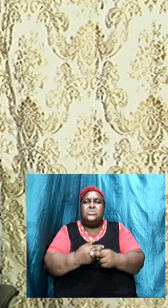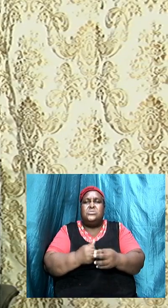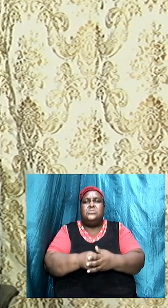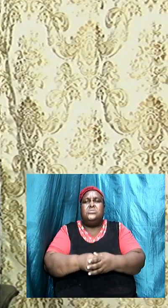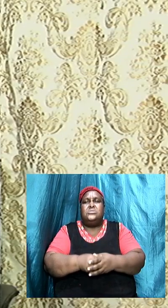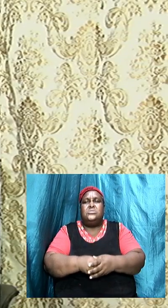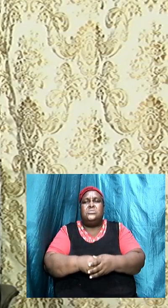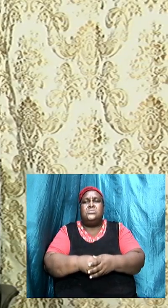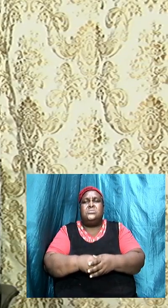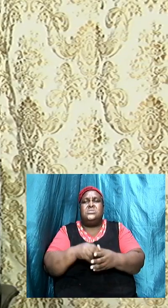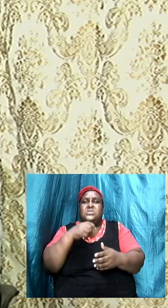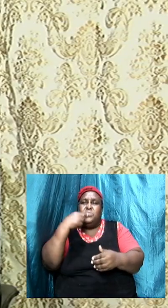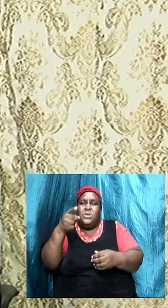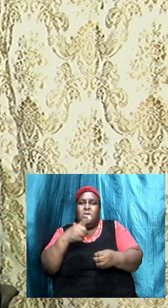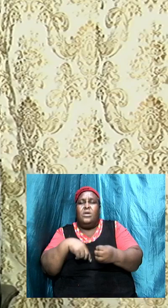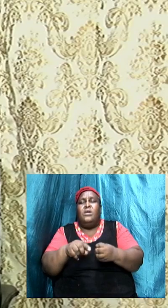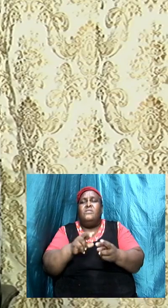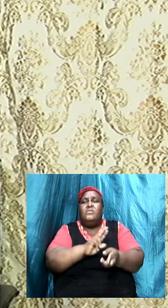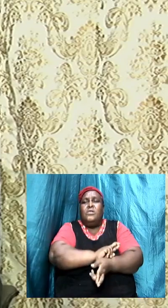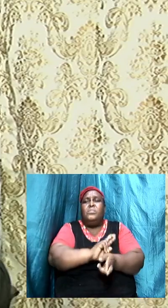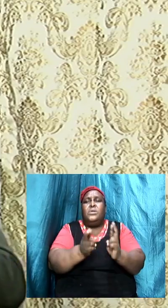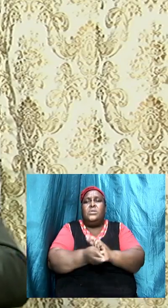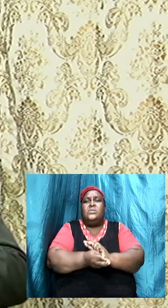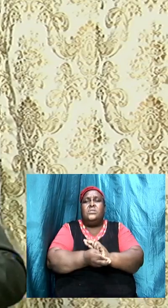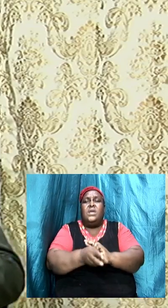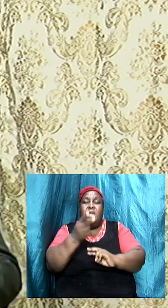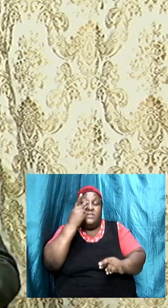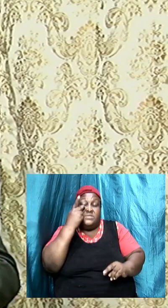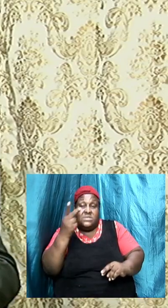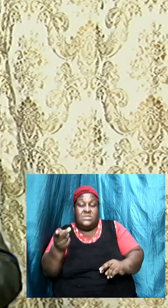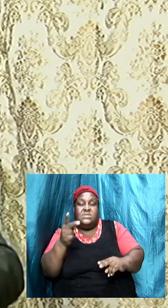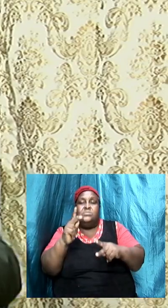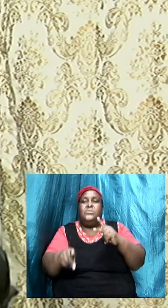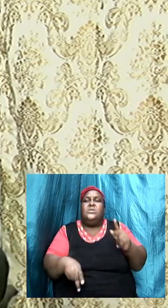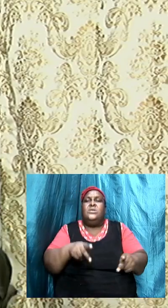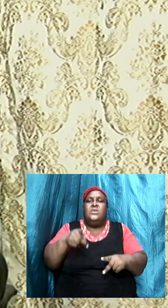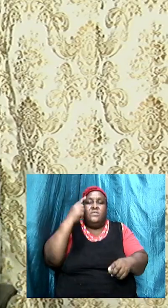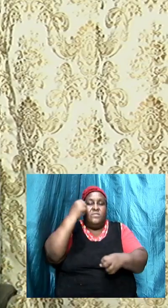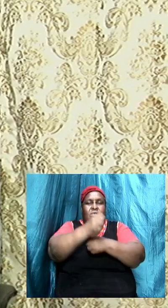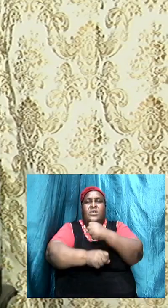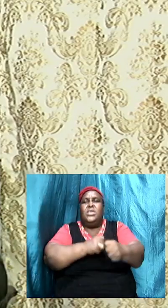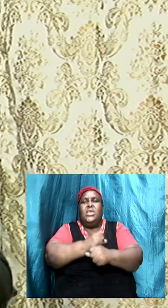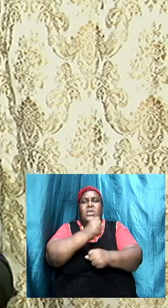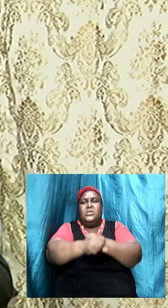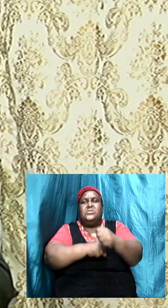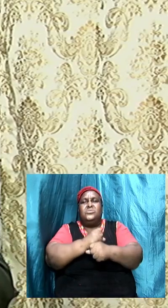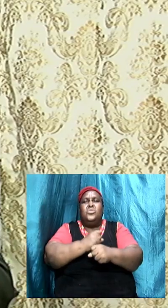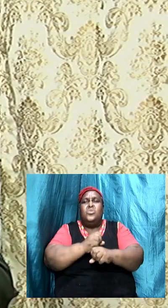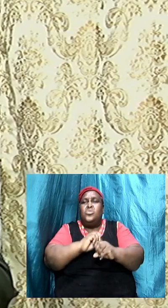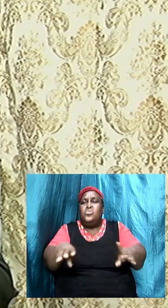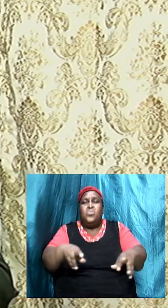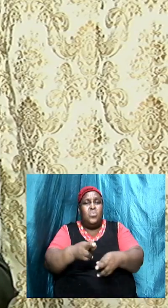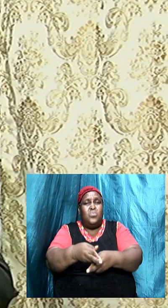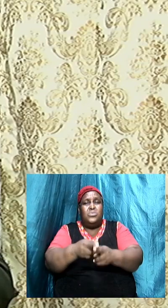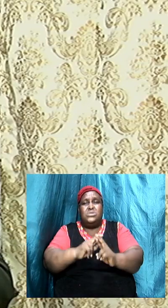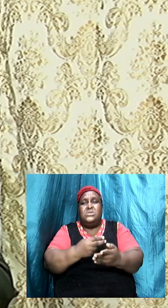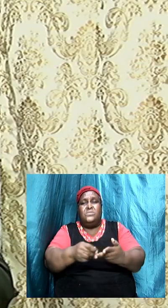to repentance. And I have seen an individual for years don't get the Holy Ghost.